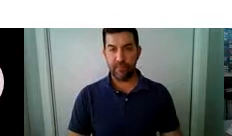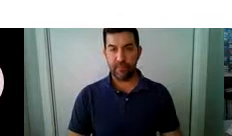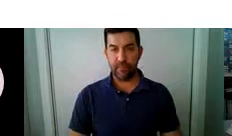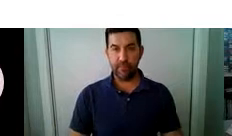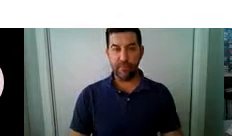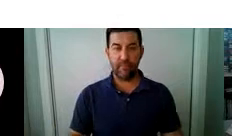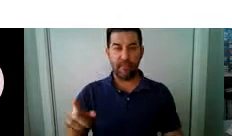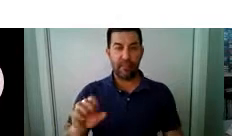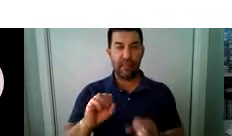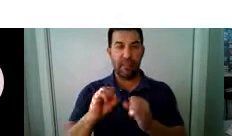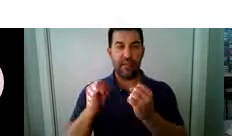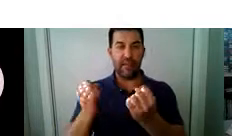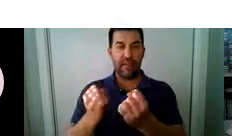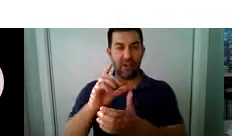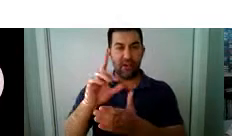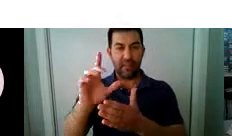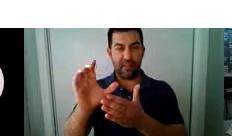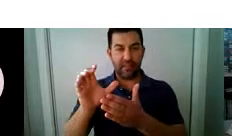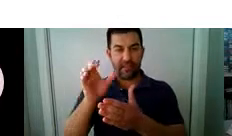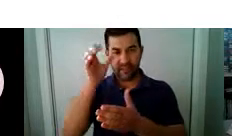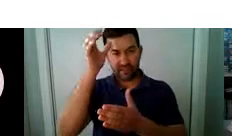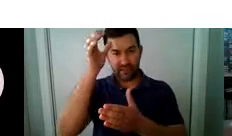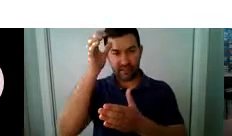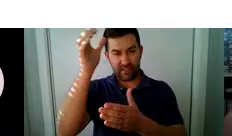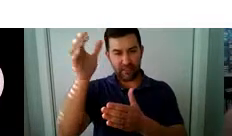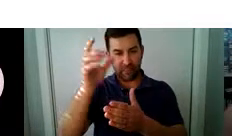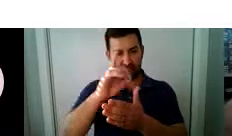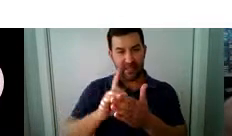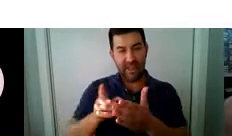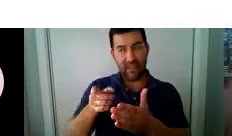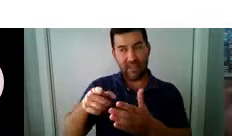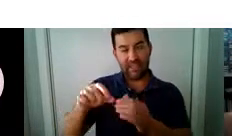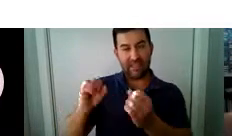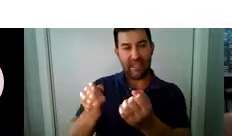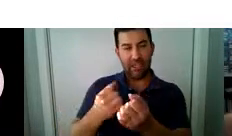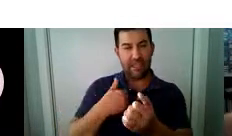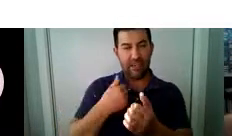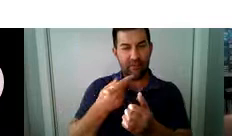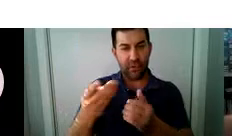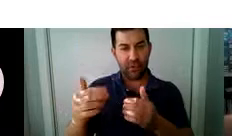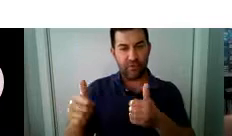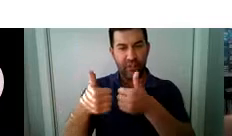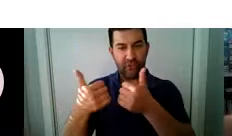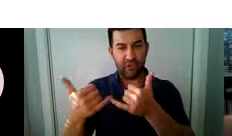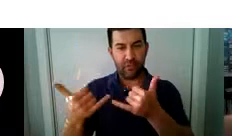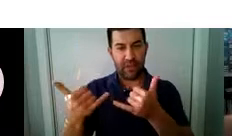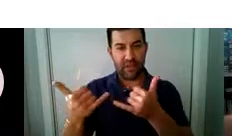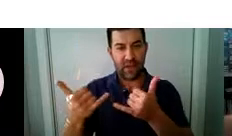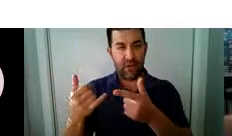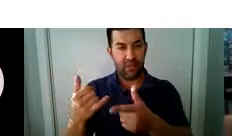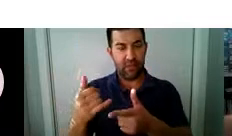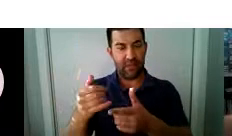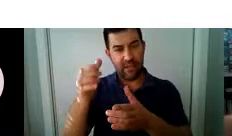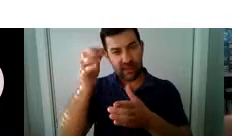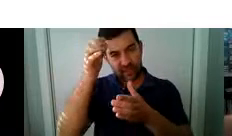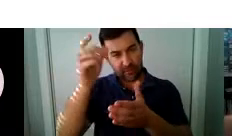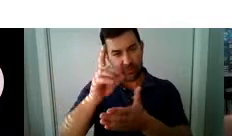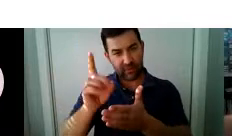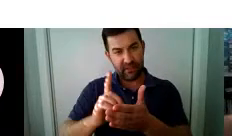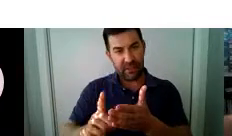conceptual design of the station itself. The existing station does present a number of challenges that this conceptual design